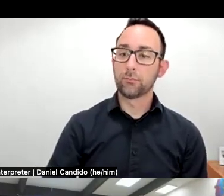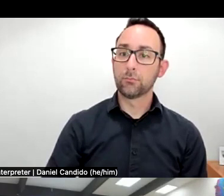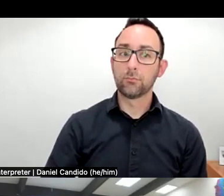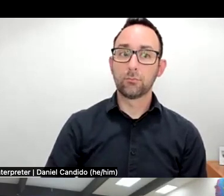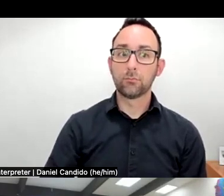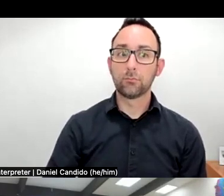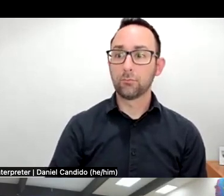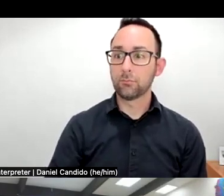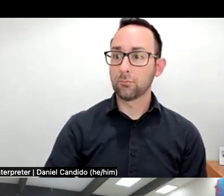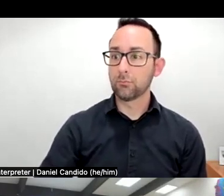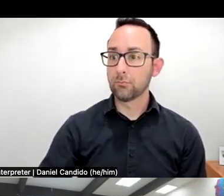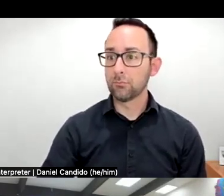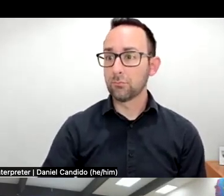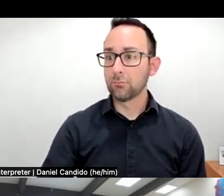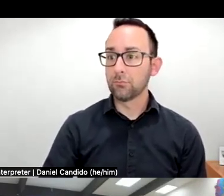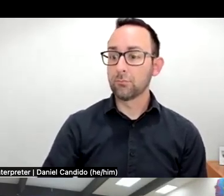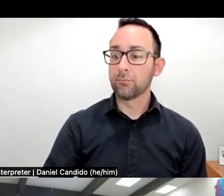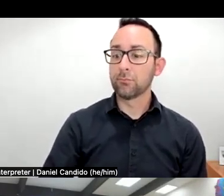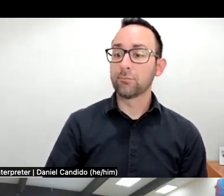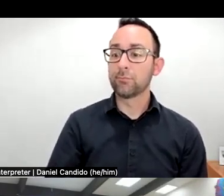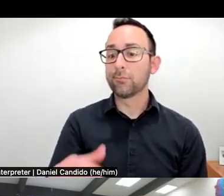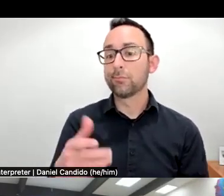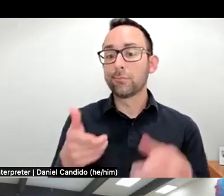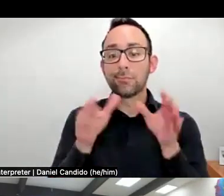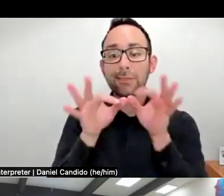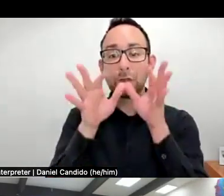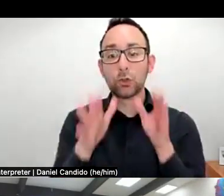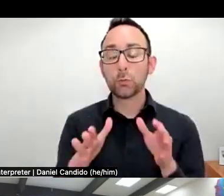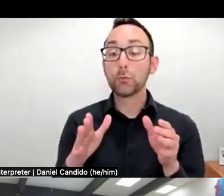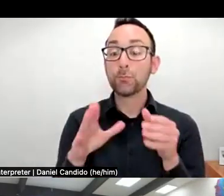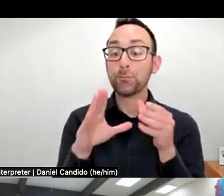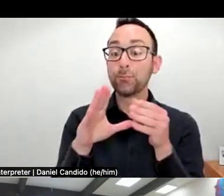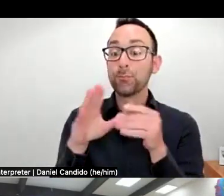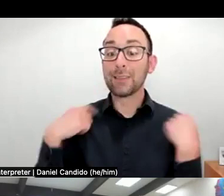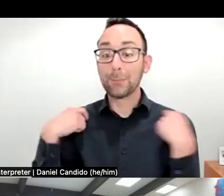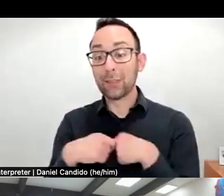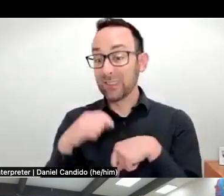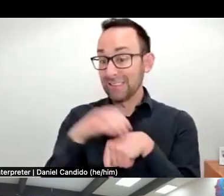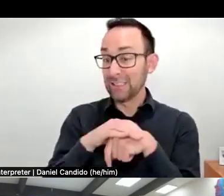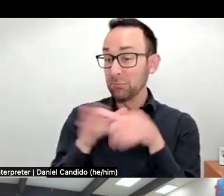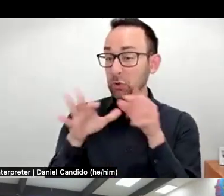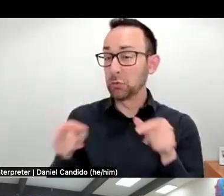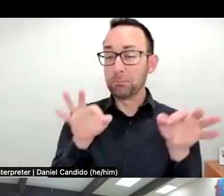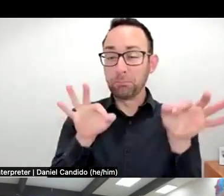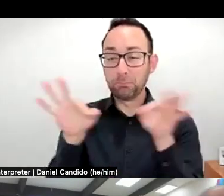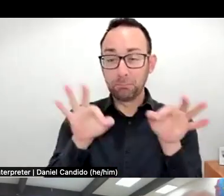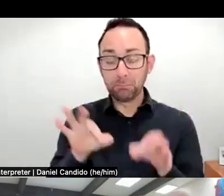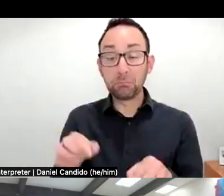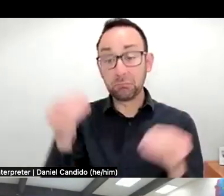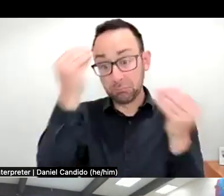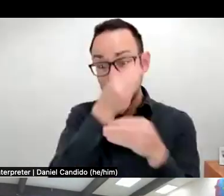Good afternoon. We are offering live interpretation in Spanish during this meeting. If you wish to hear